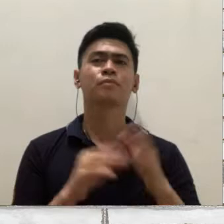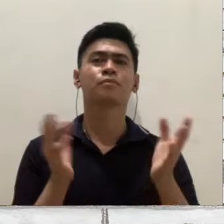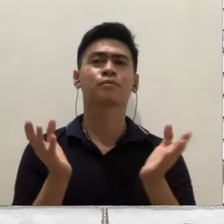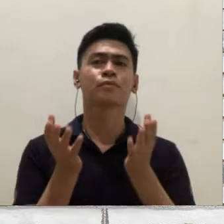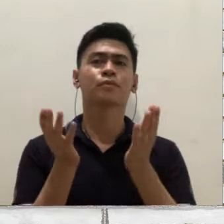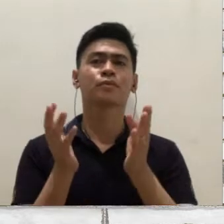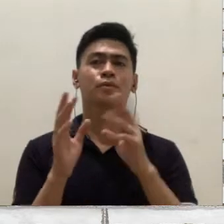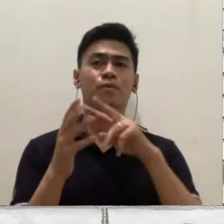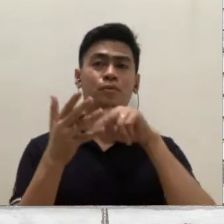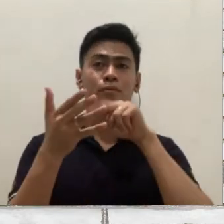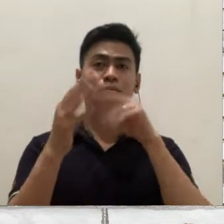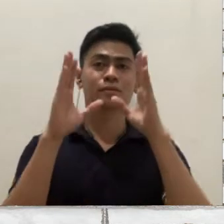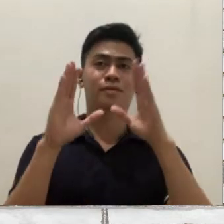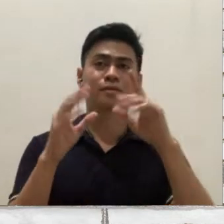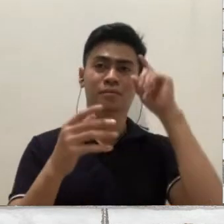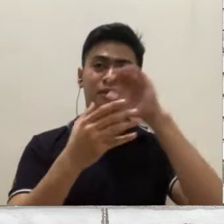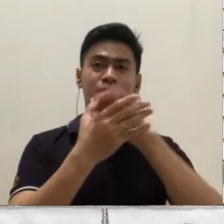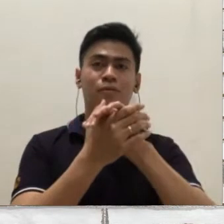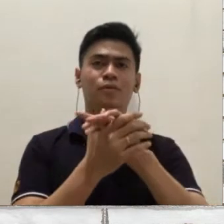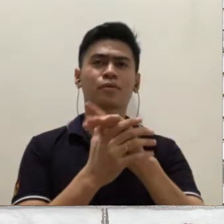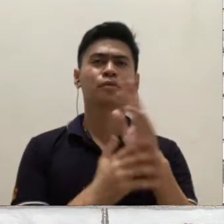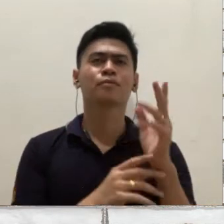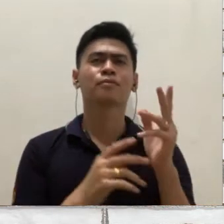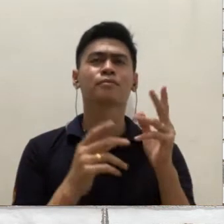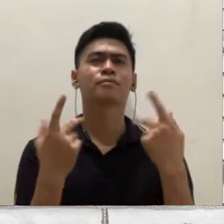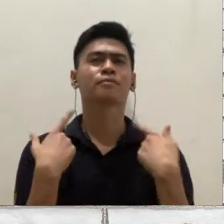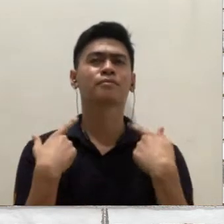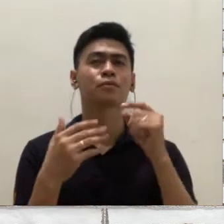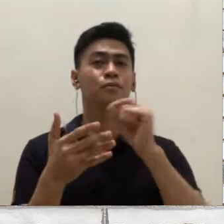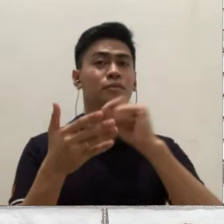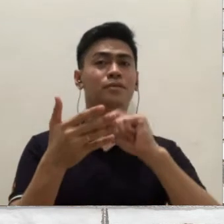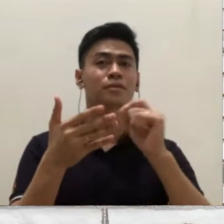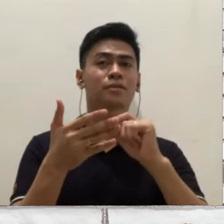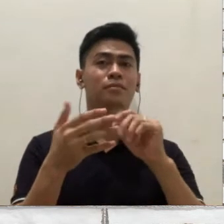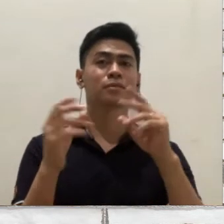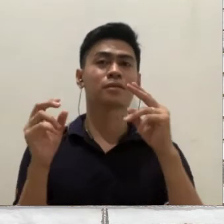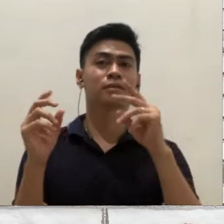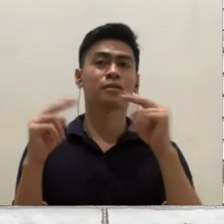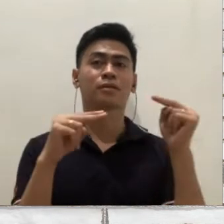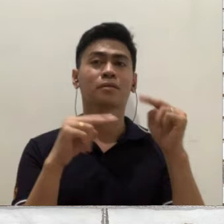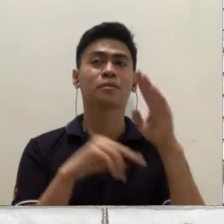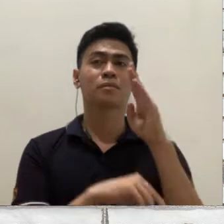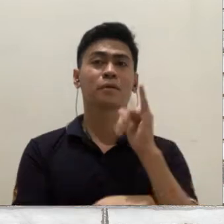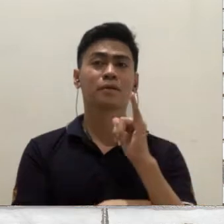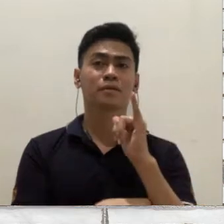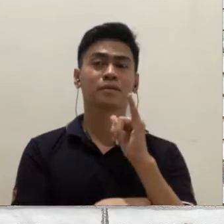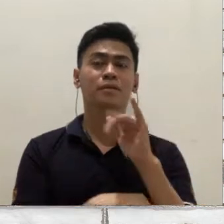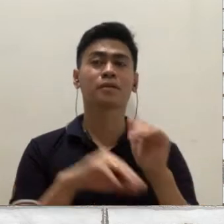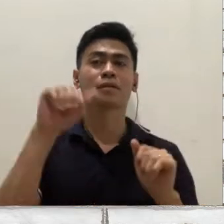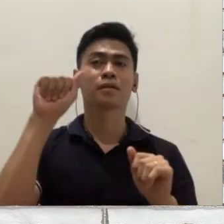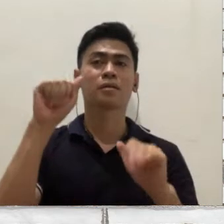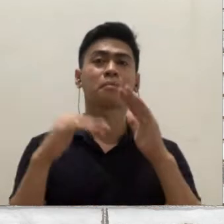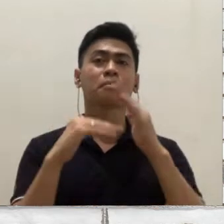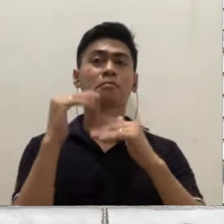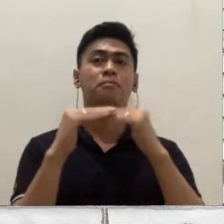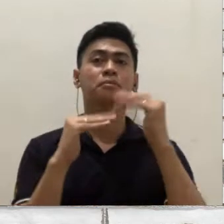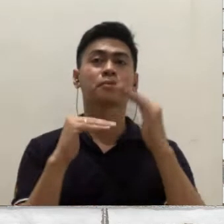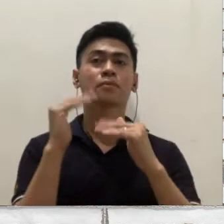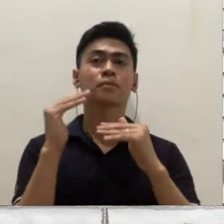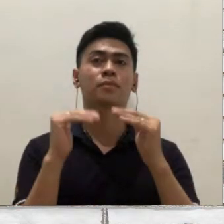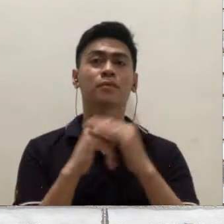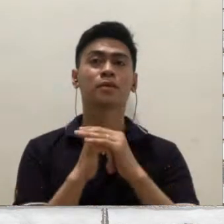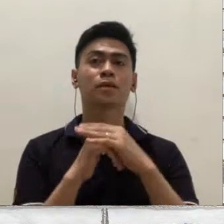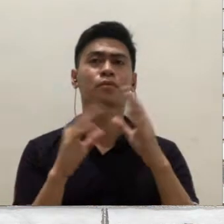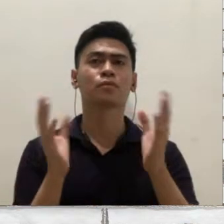A. Coherence. Number 4. Persuading the readers to believe what you have written can be